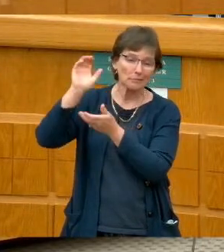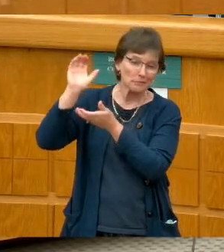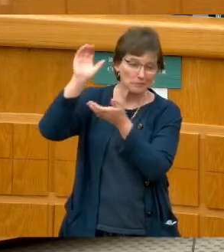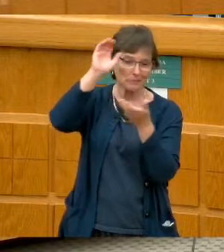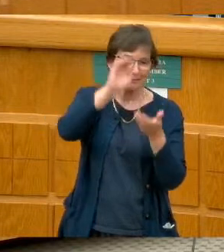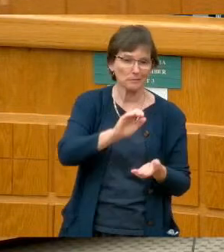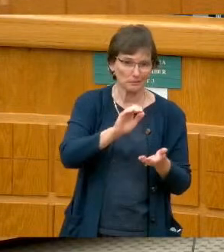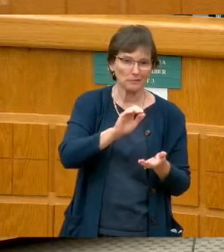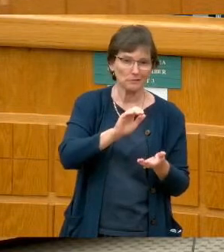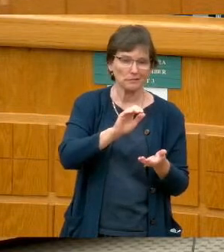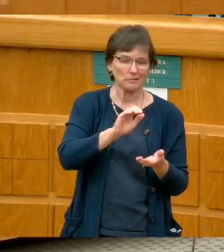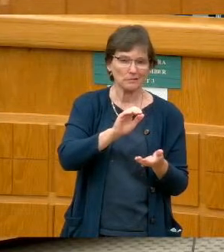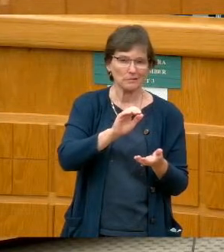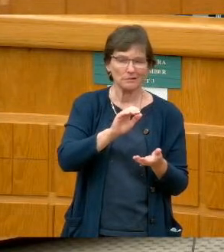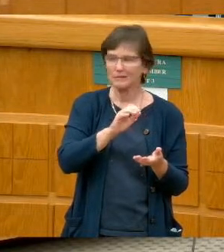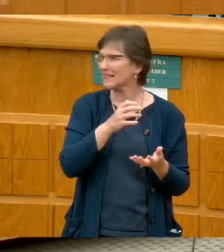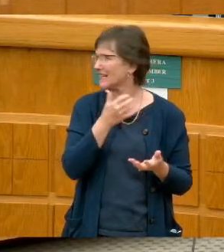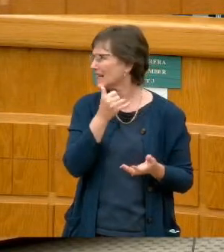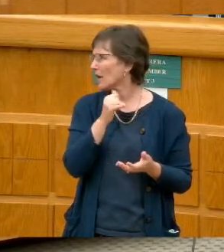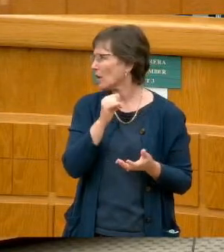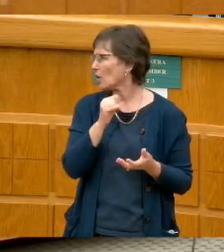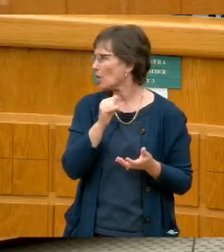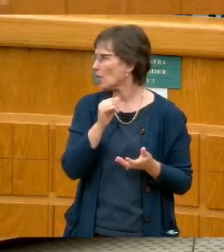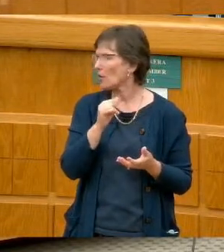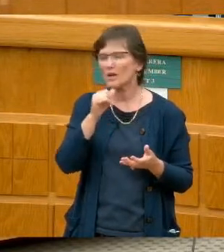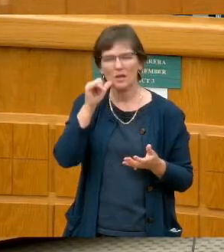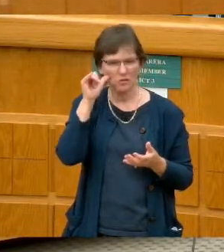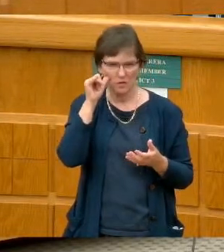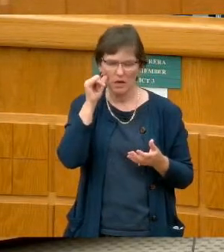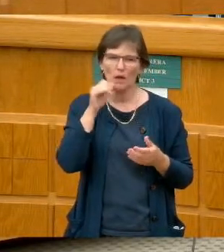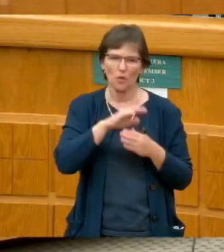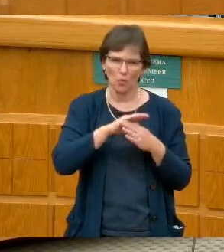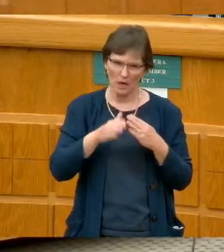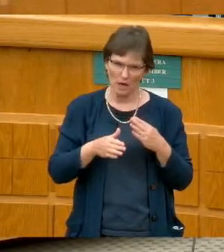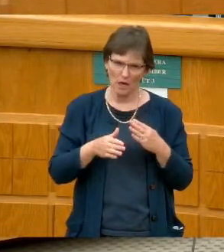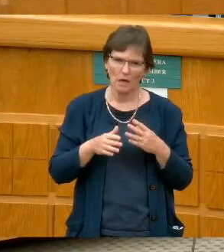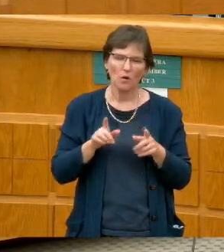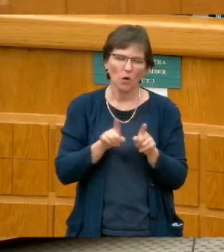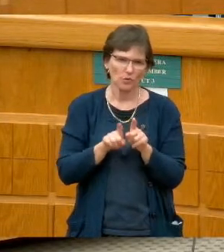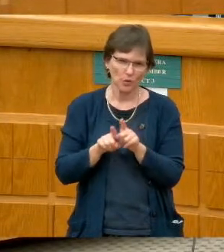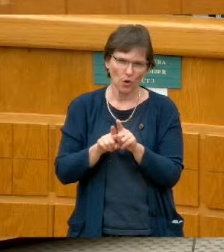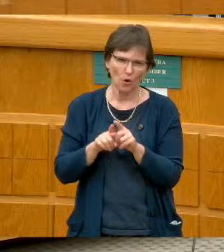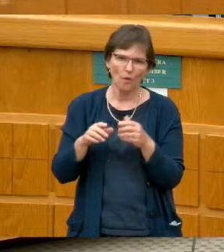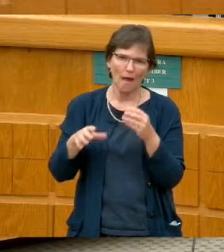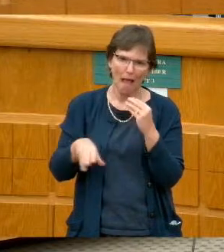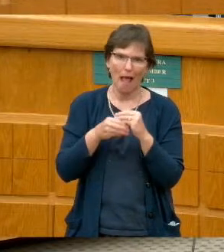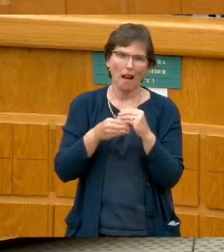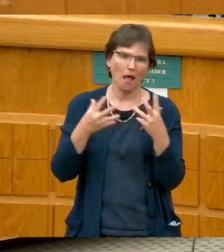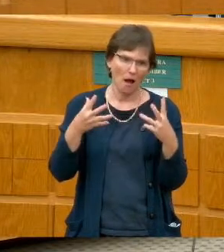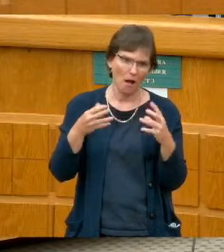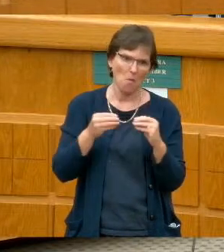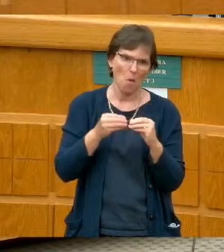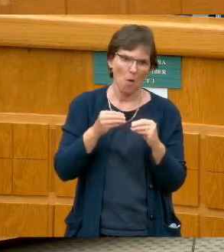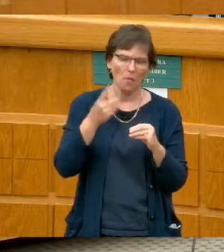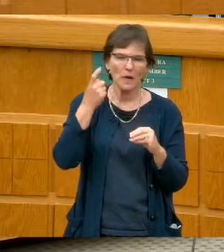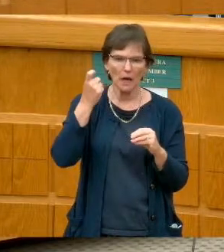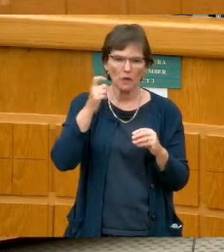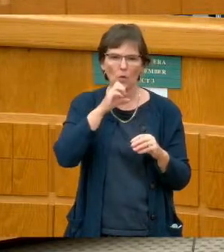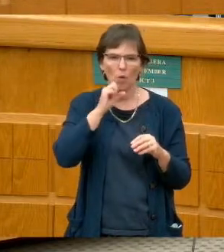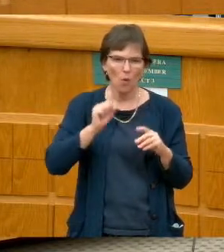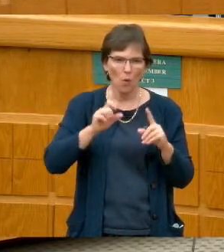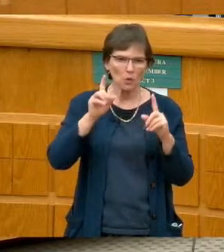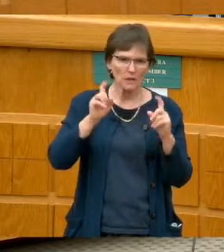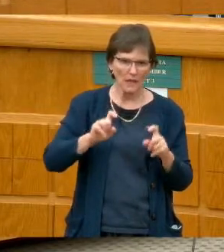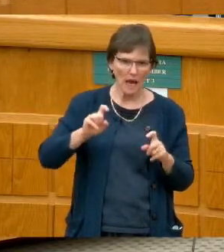yesterday. And then the other day we got a huge amount over the weekend. I think this was Sunday, right? And that was this. These